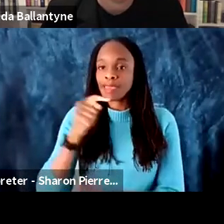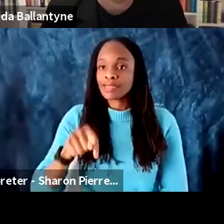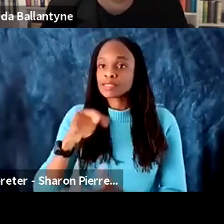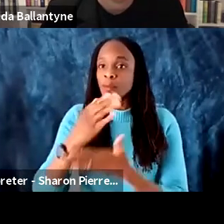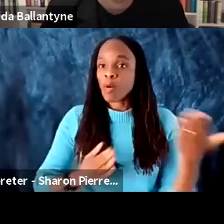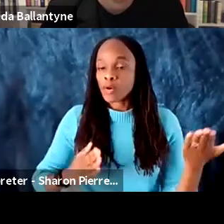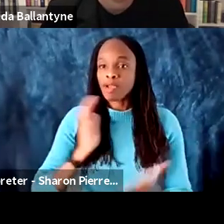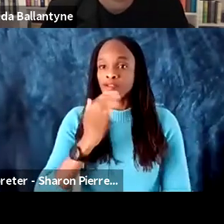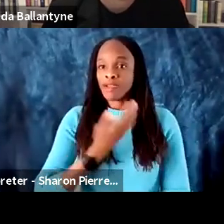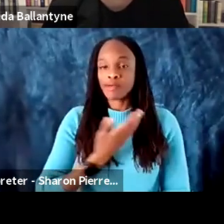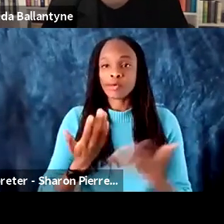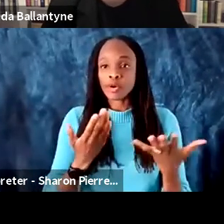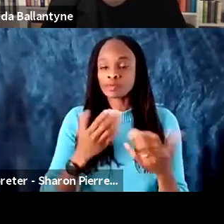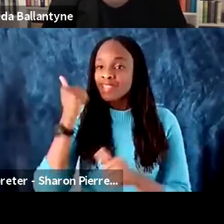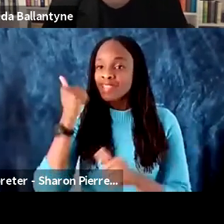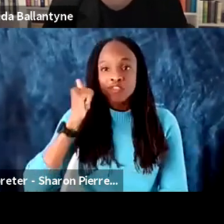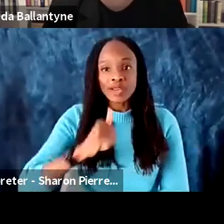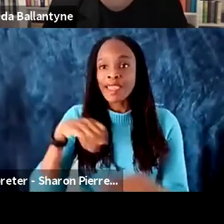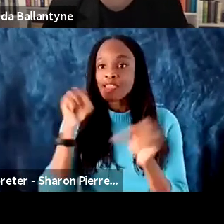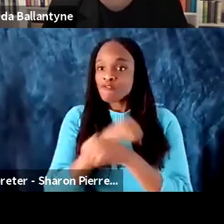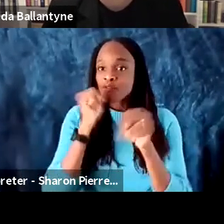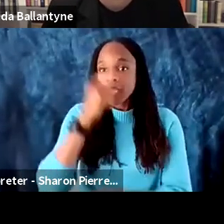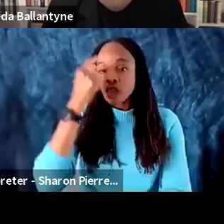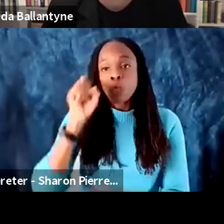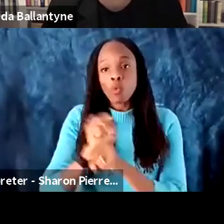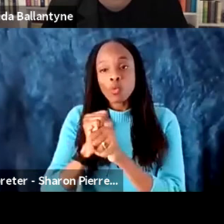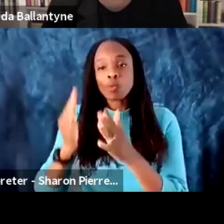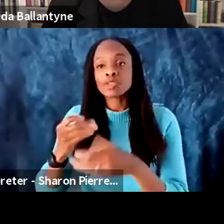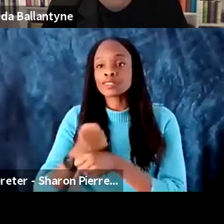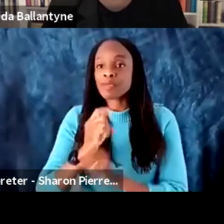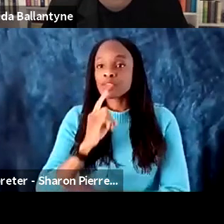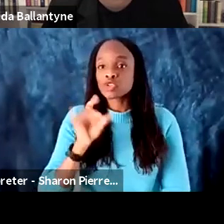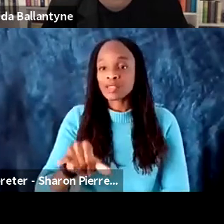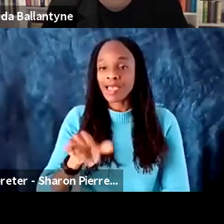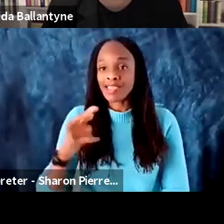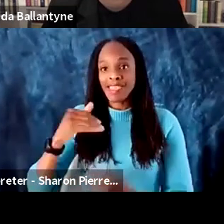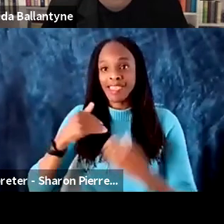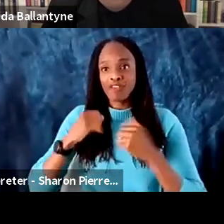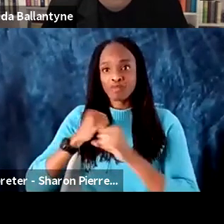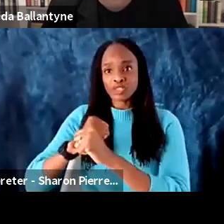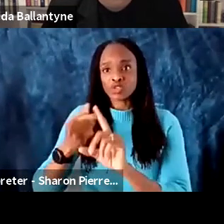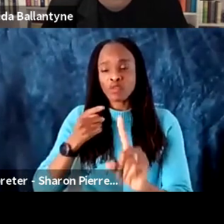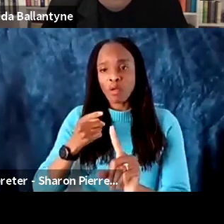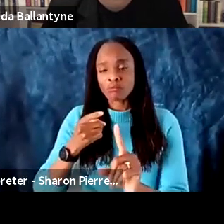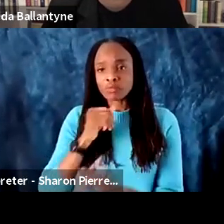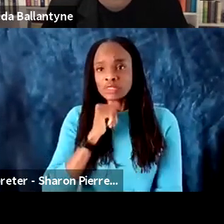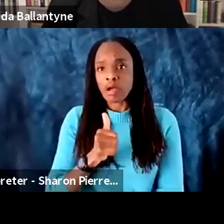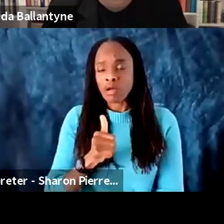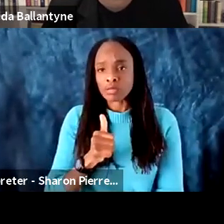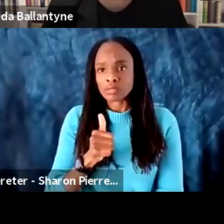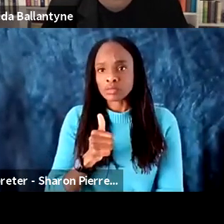of our everyday fight for workers in order to ensure that they are protected from unnecessary